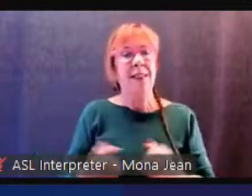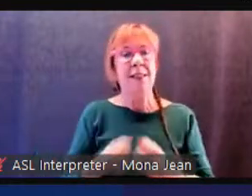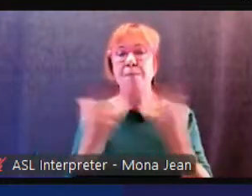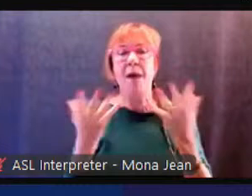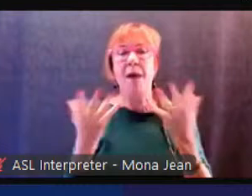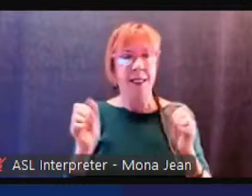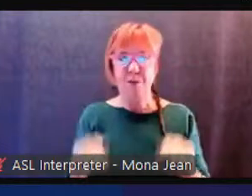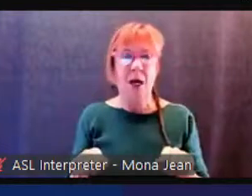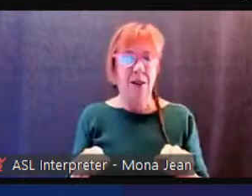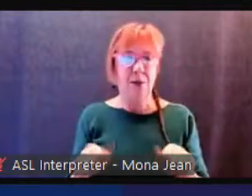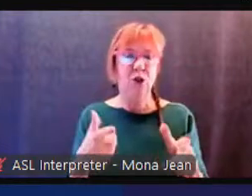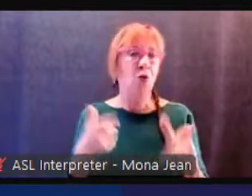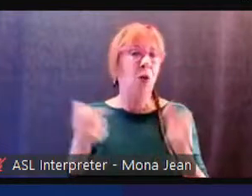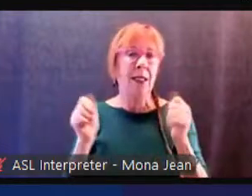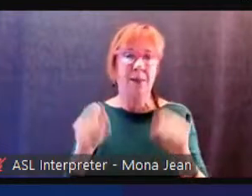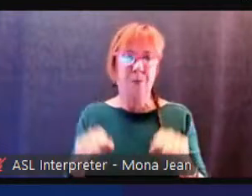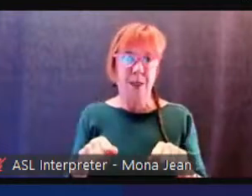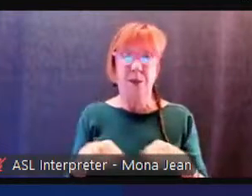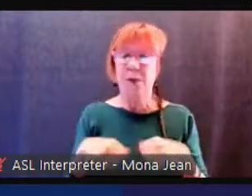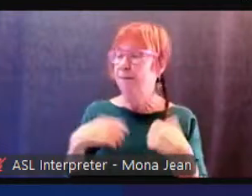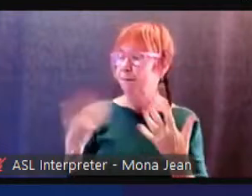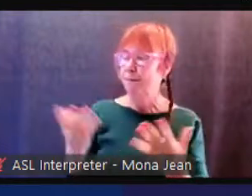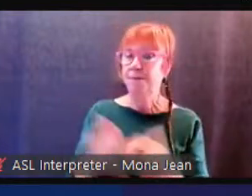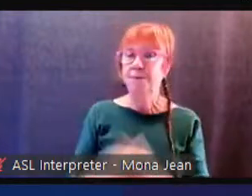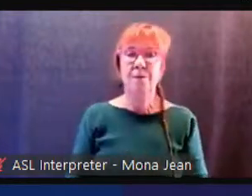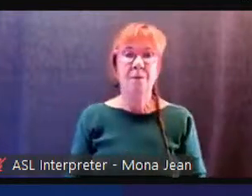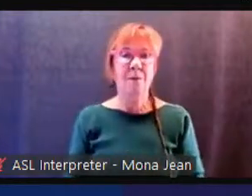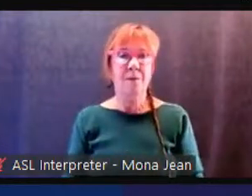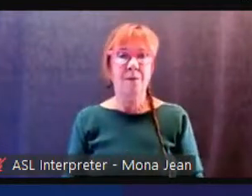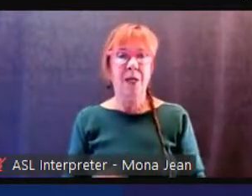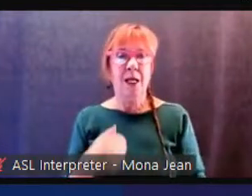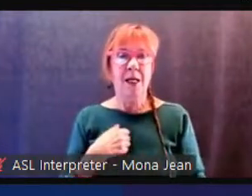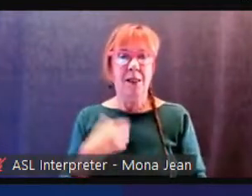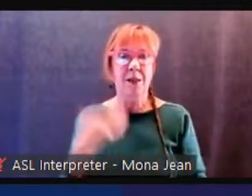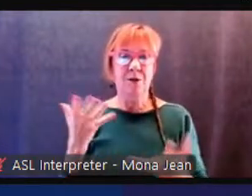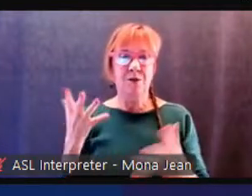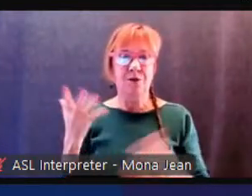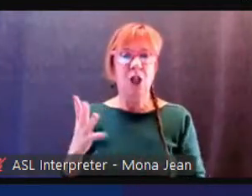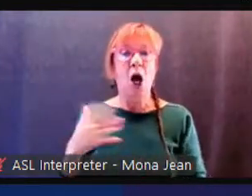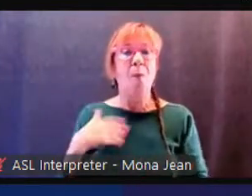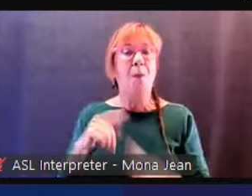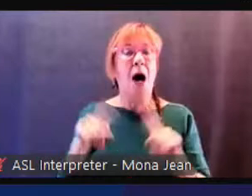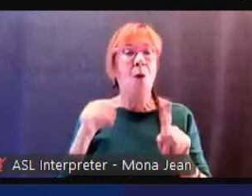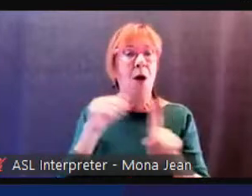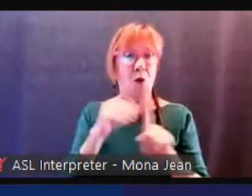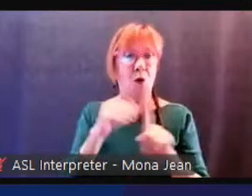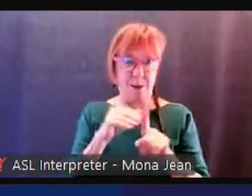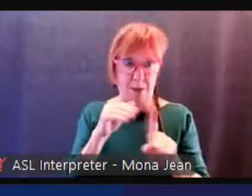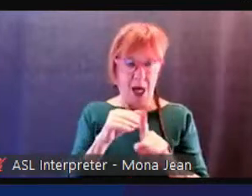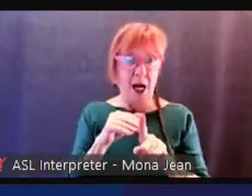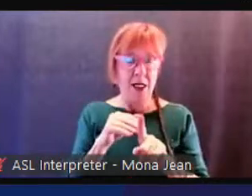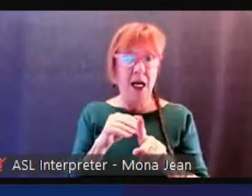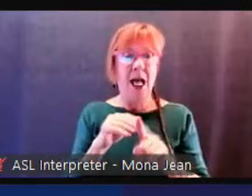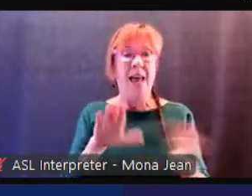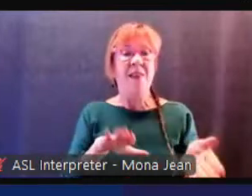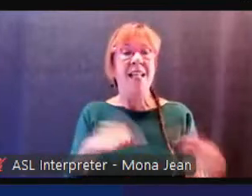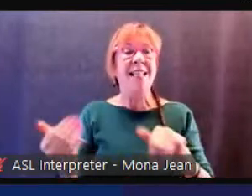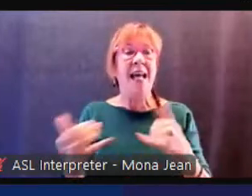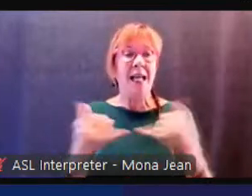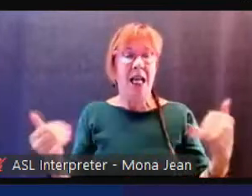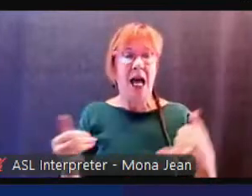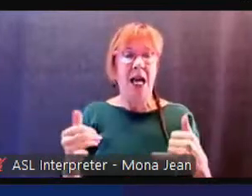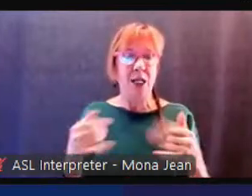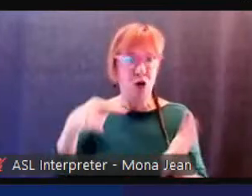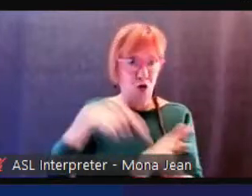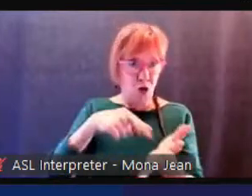quickly as possible. So with that, that concludes my quick update. A reminder that the deadline, as mentioned earlier, is March 31st to get